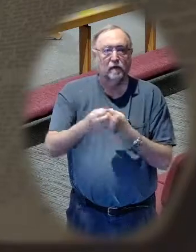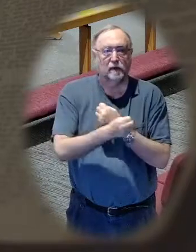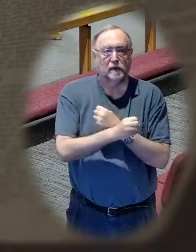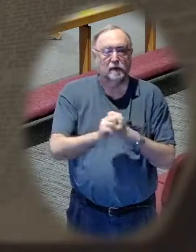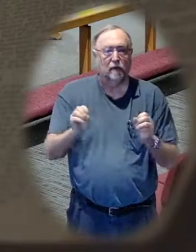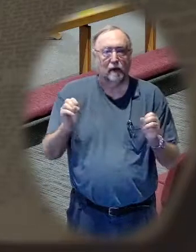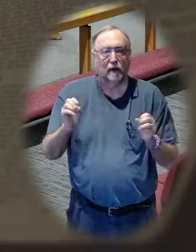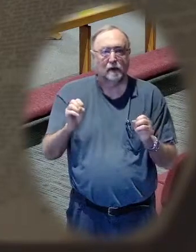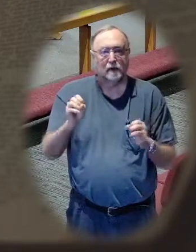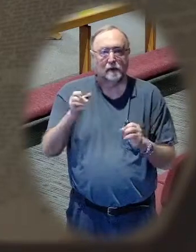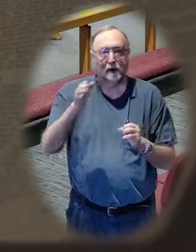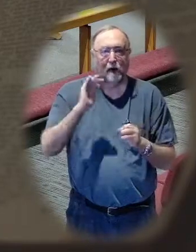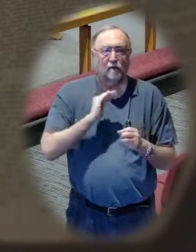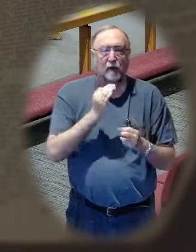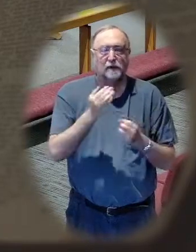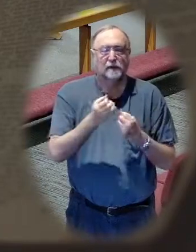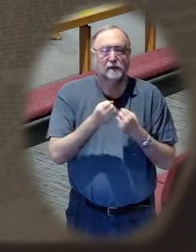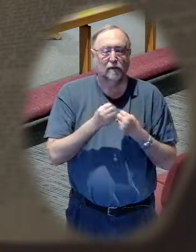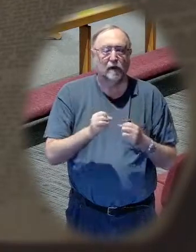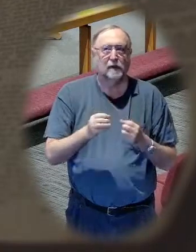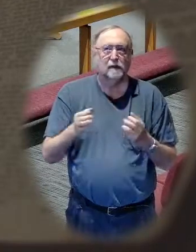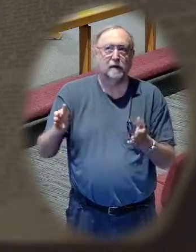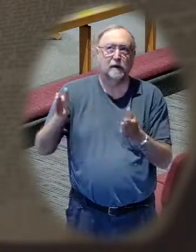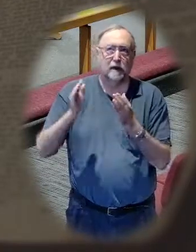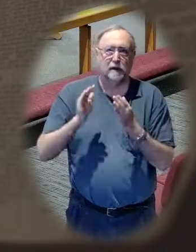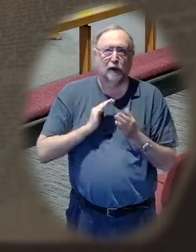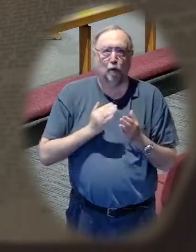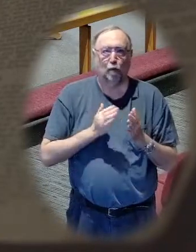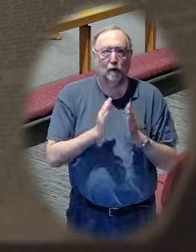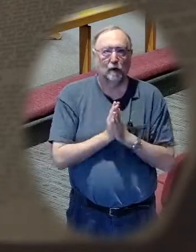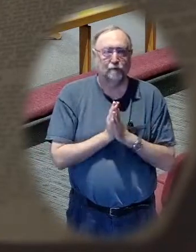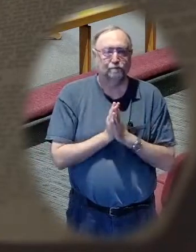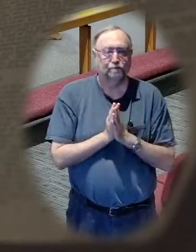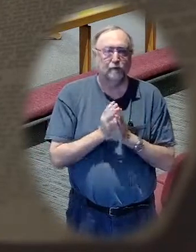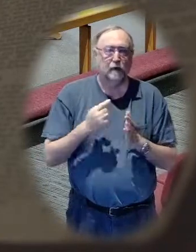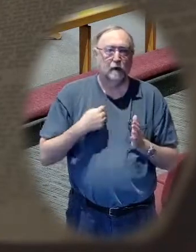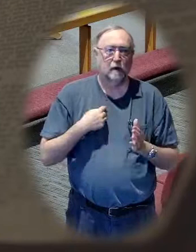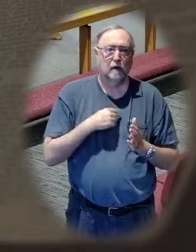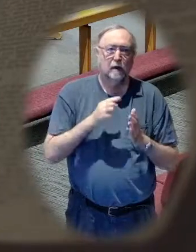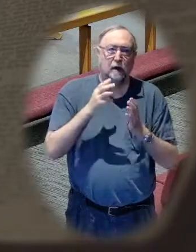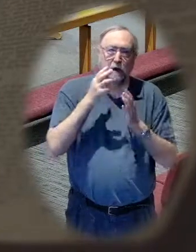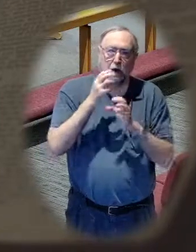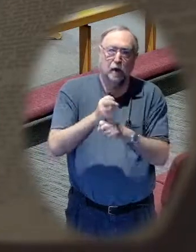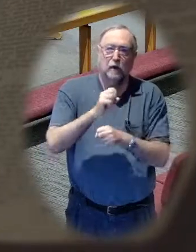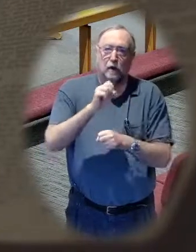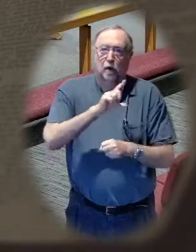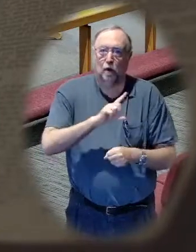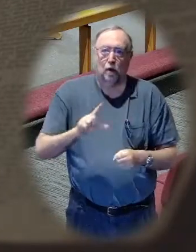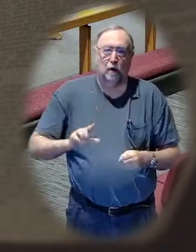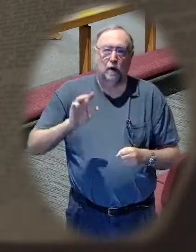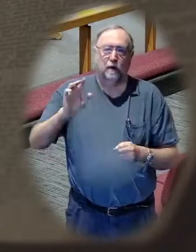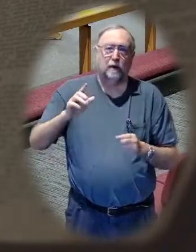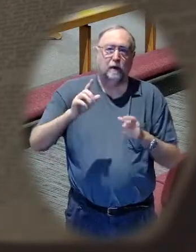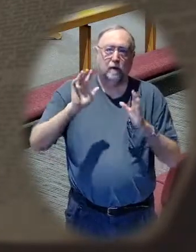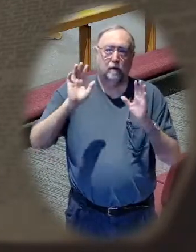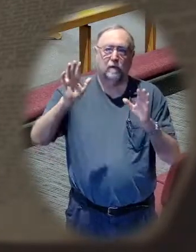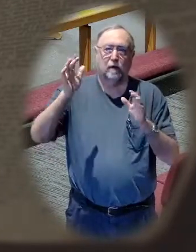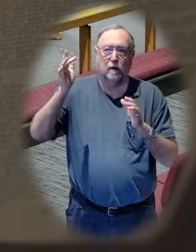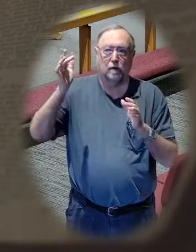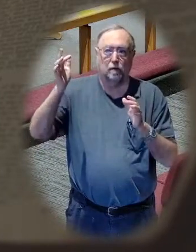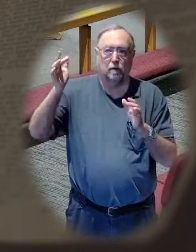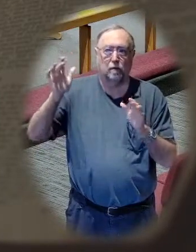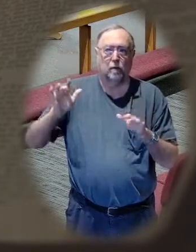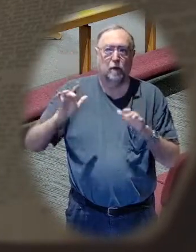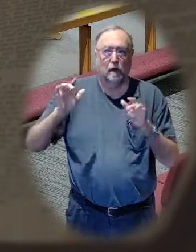hear our prayer. We trust, O Lord, in your great mercy to hear us and answer us through Jesus Christ,